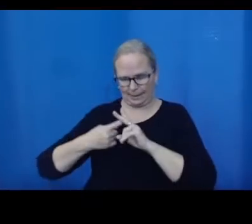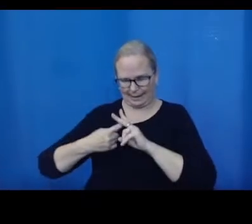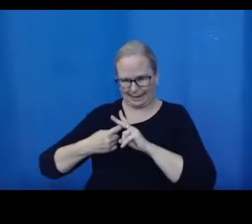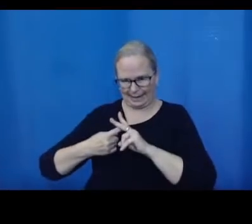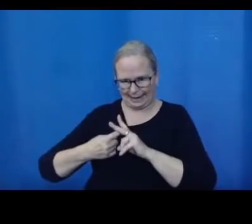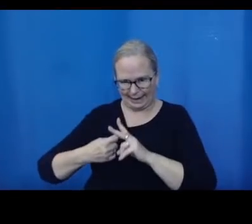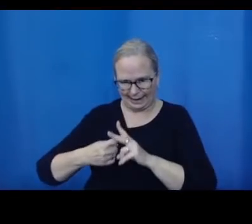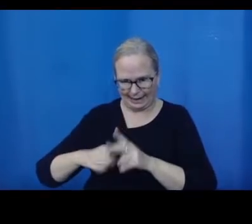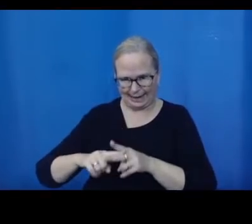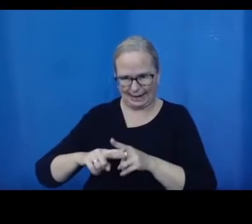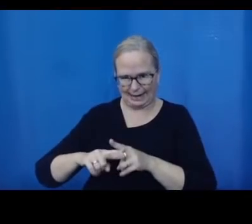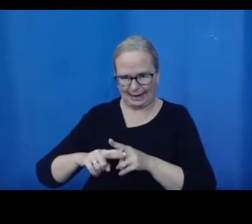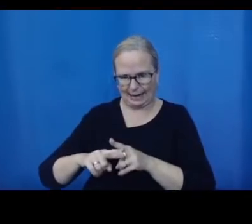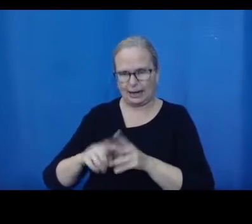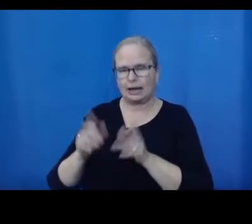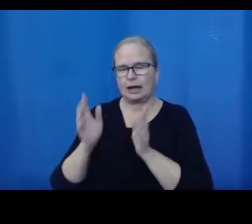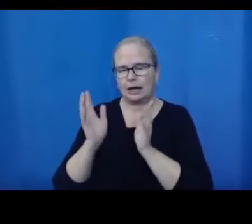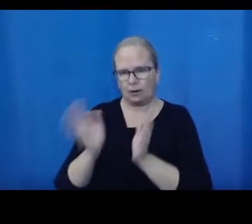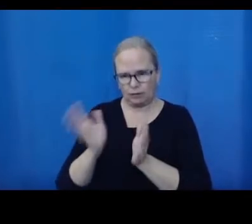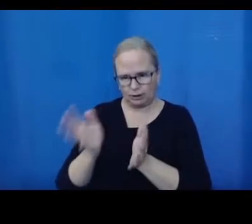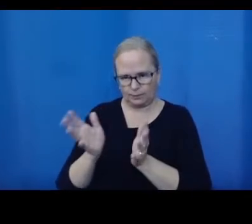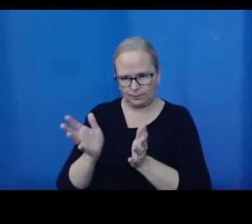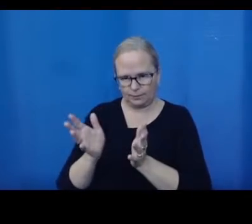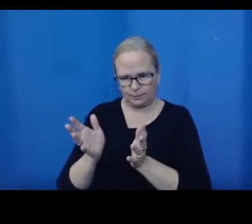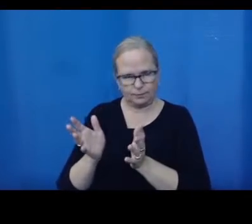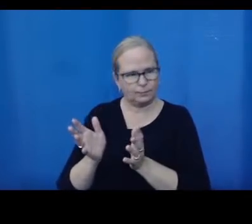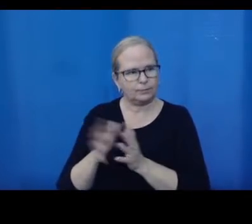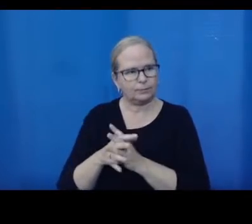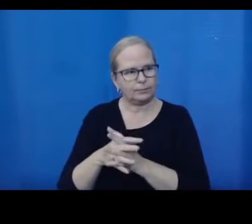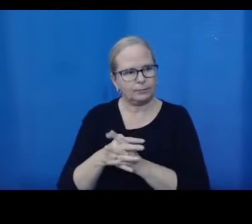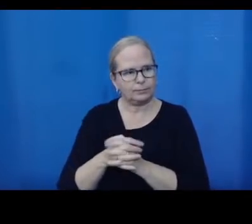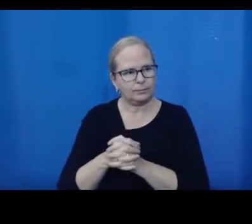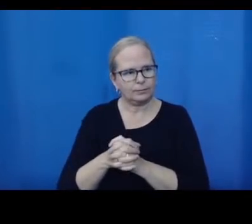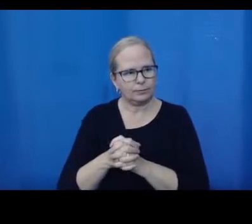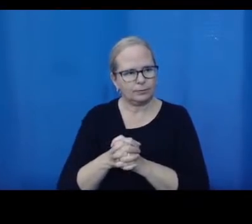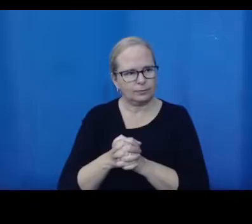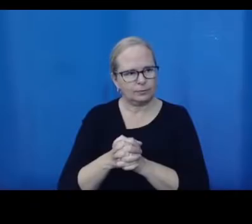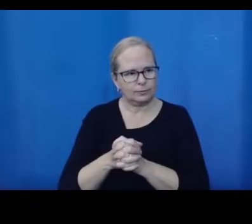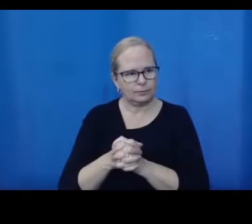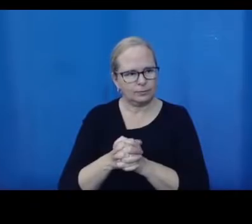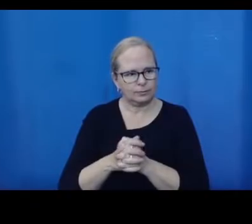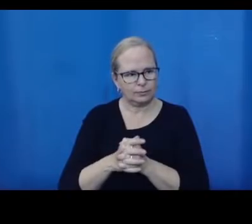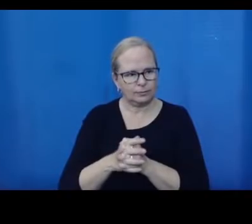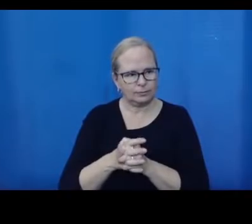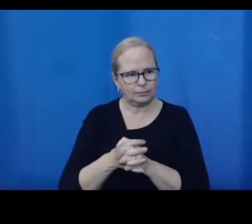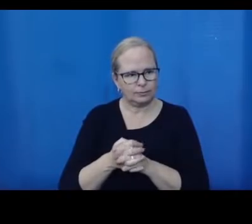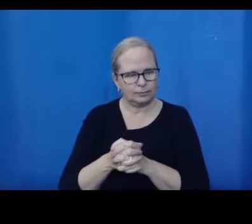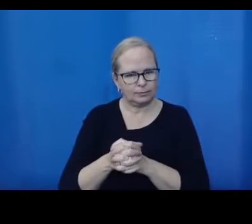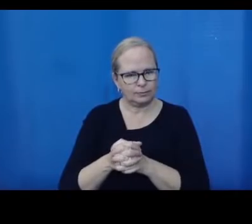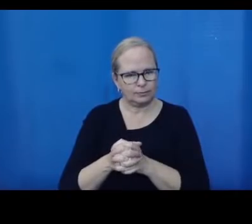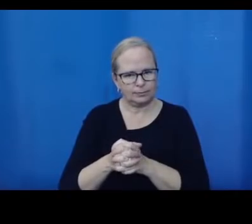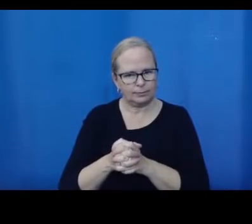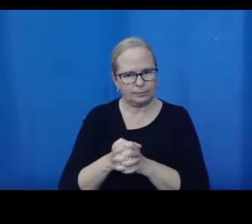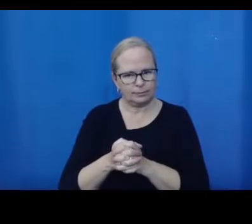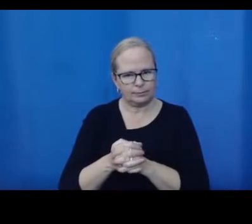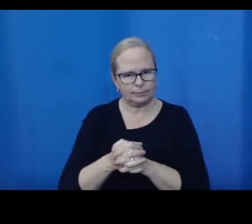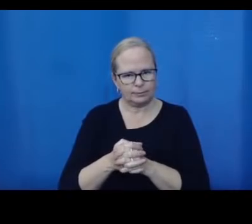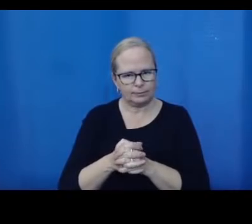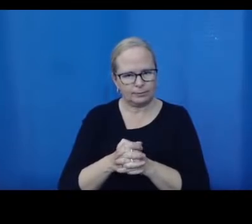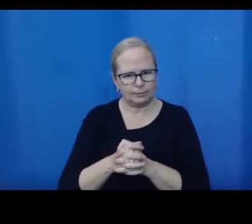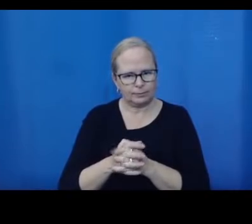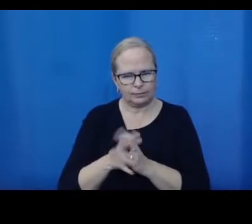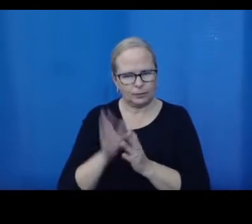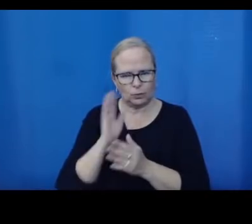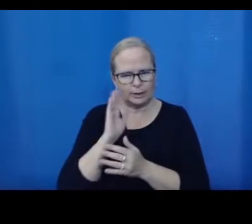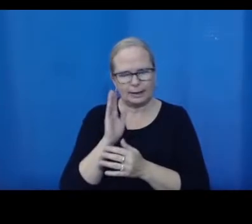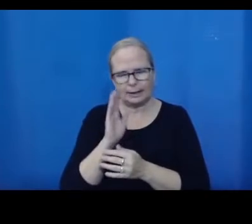there would never be a way that in 45 minutes to an hour we could make it